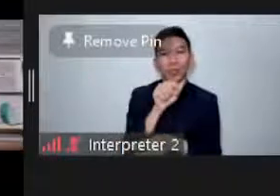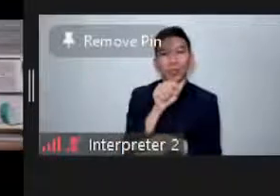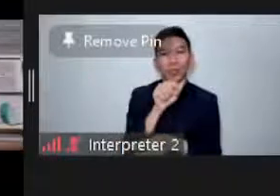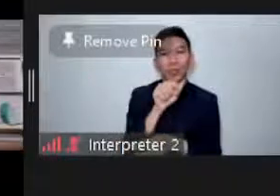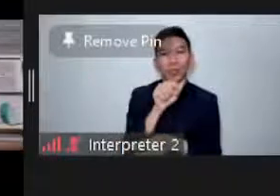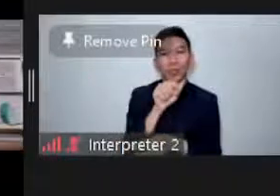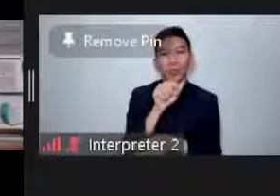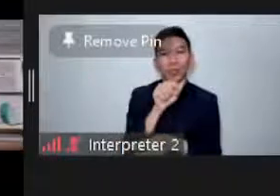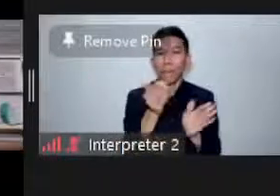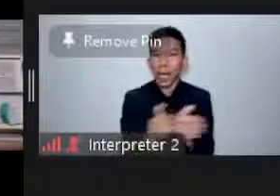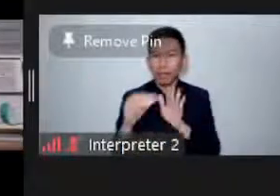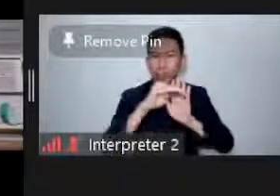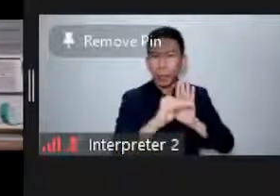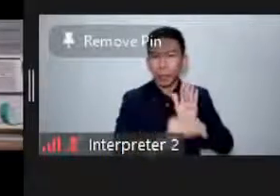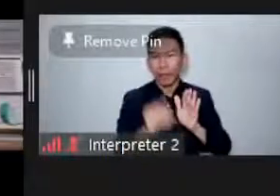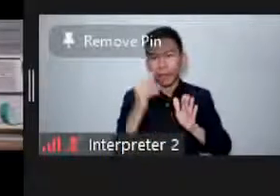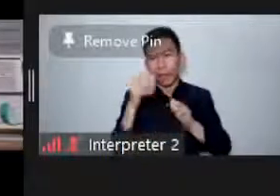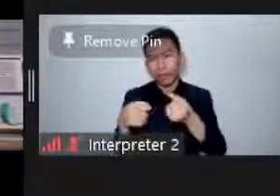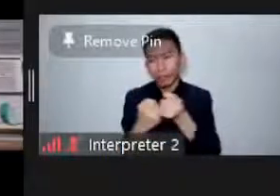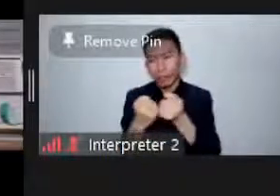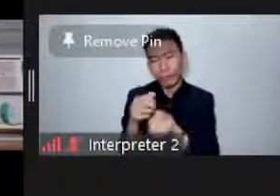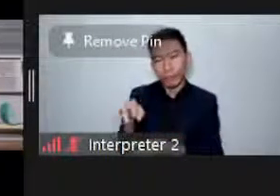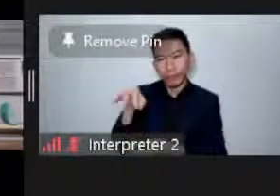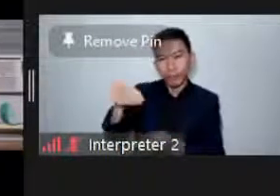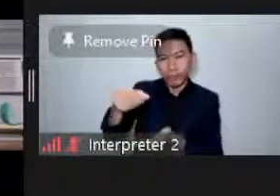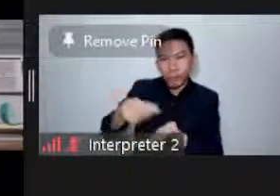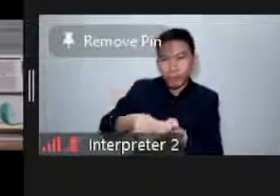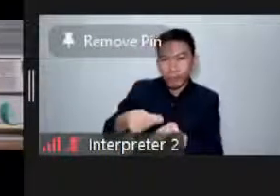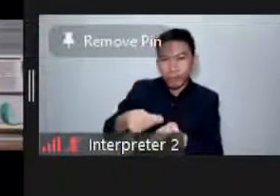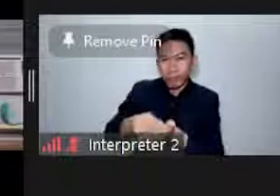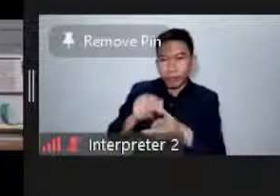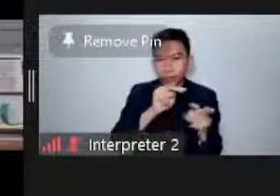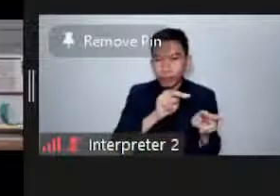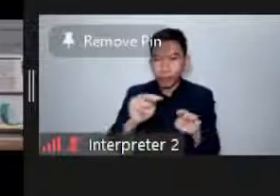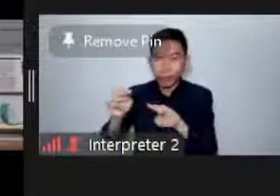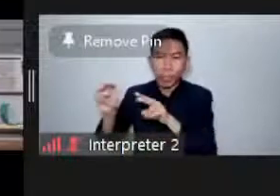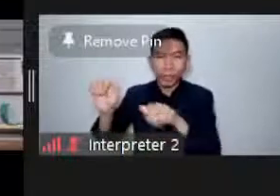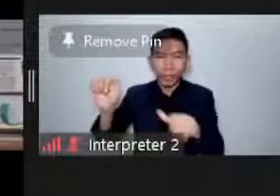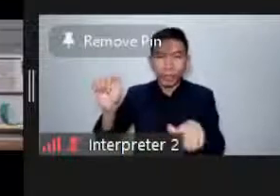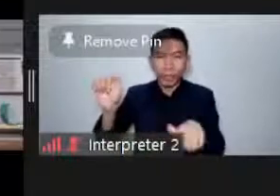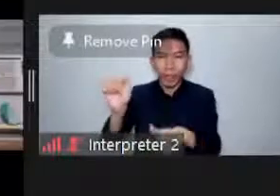financing, implementation, monitoring, and evaluation of the NICA.